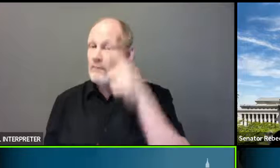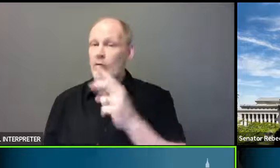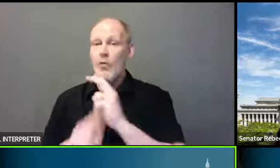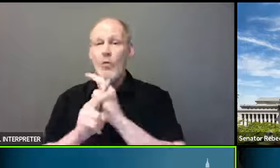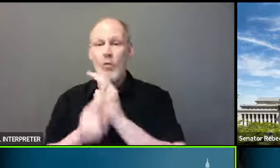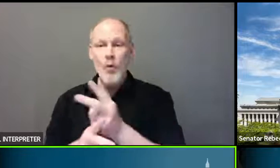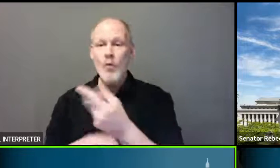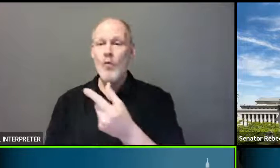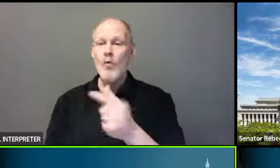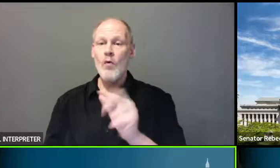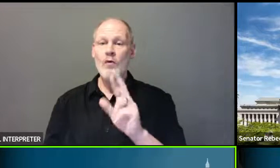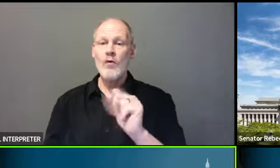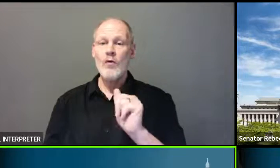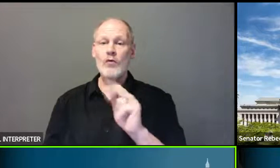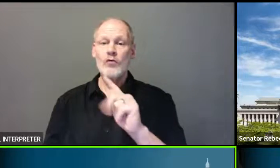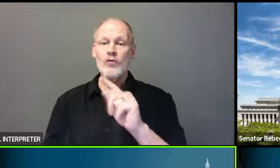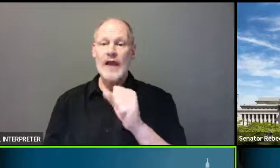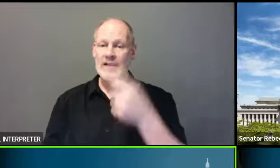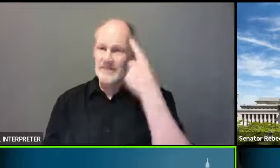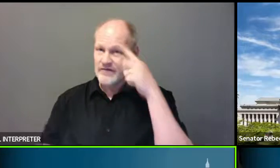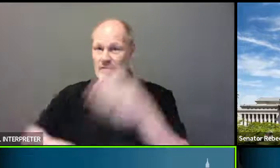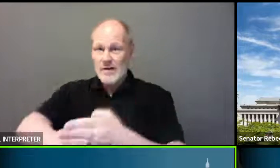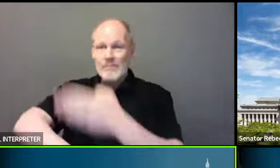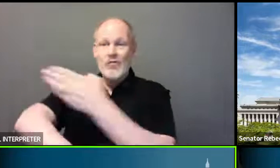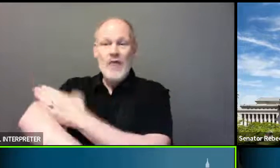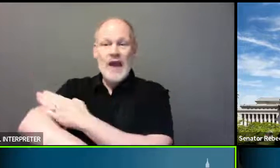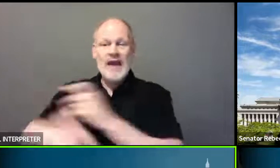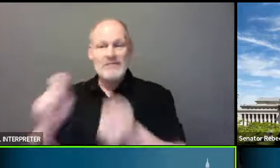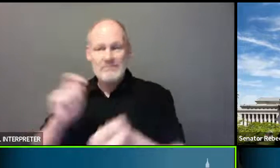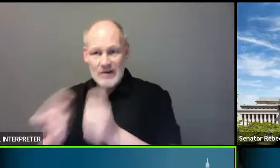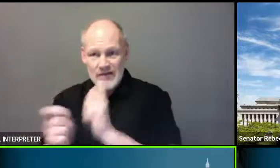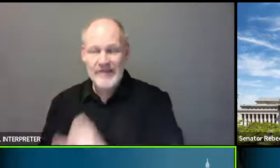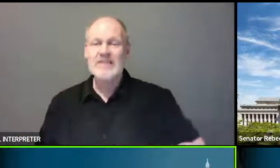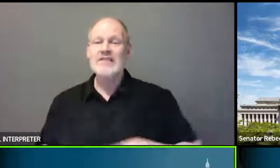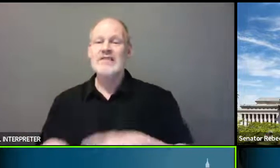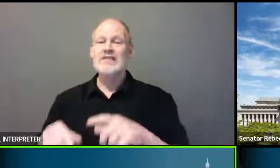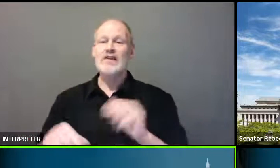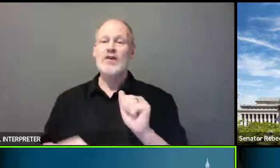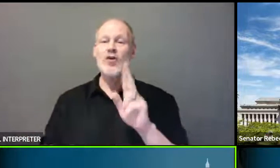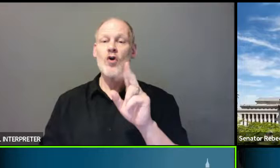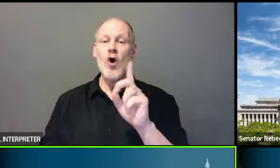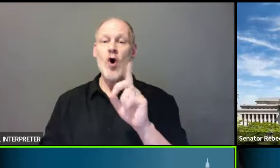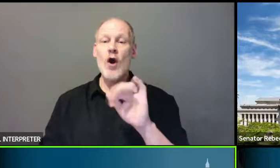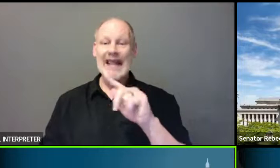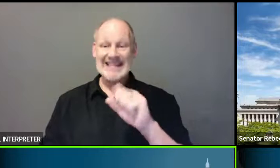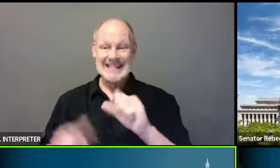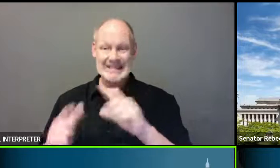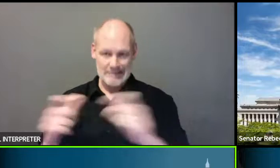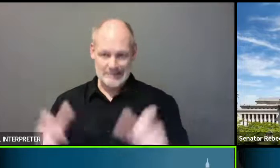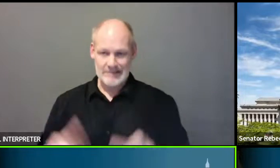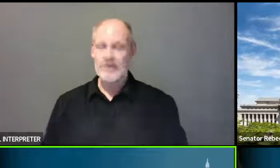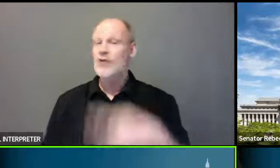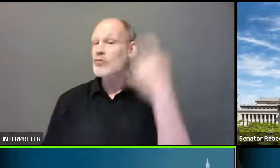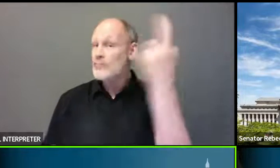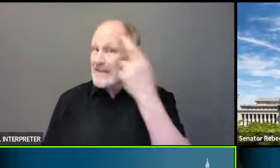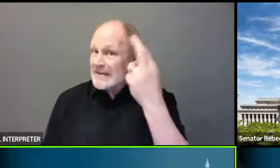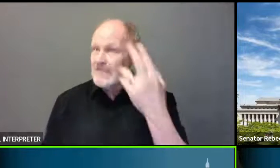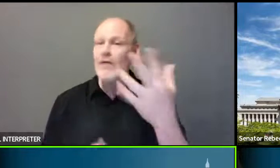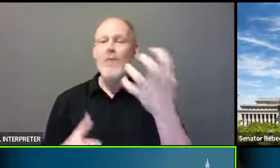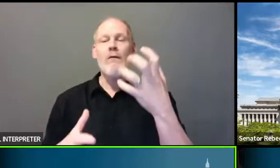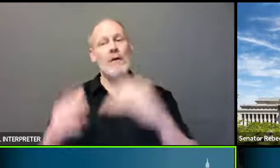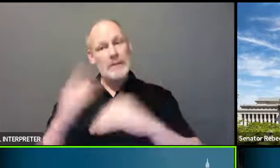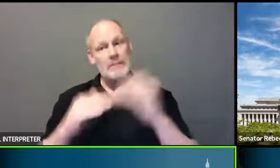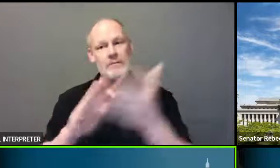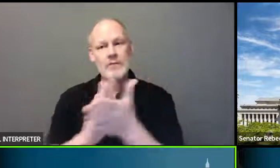efficiency audits and upgrades and retrofits so that our buildings can be more energy efficient